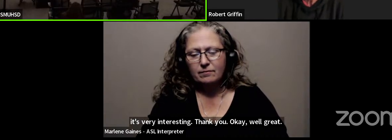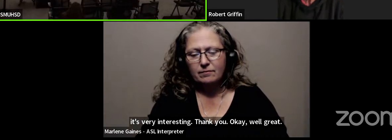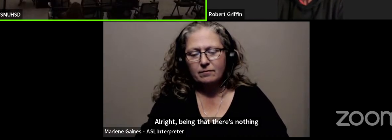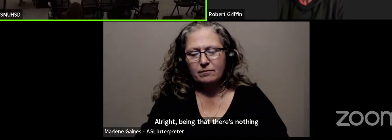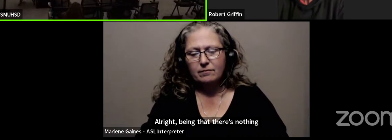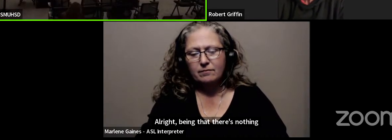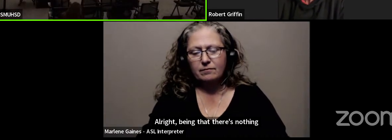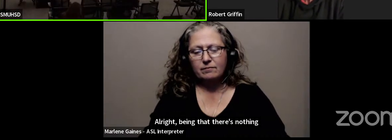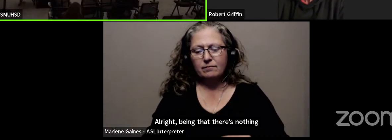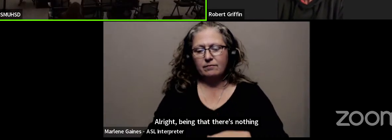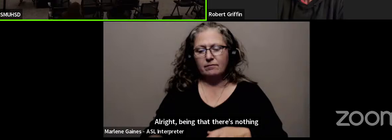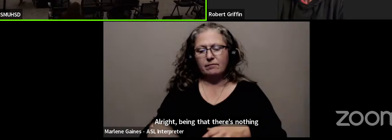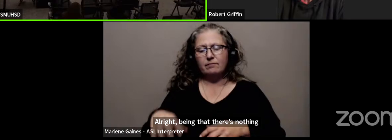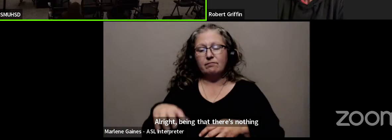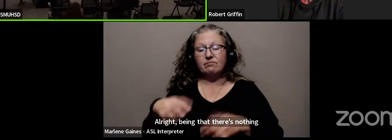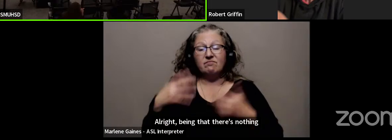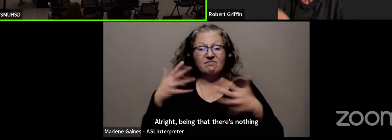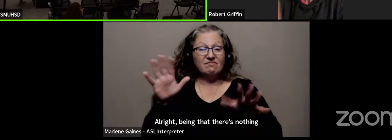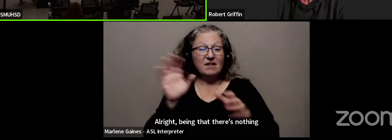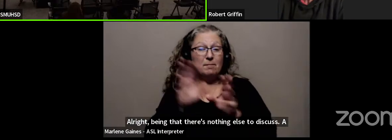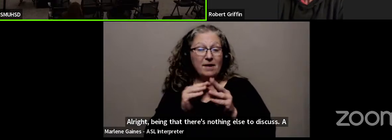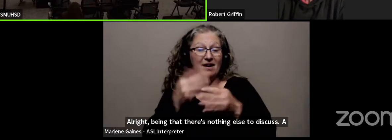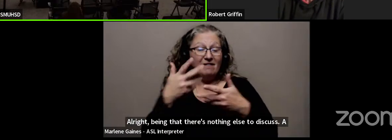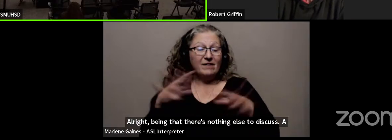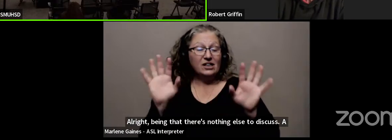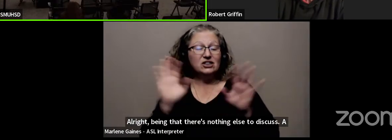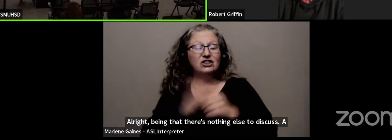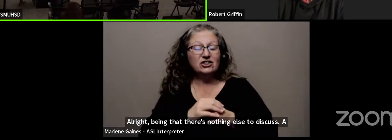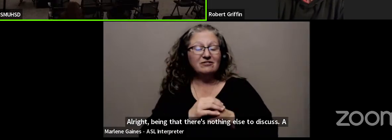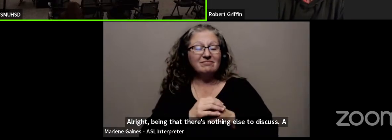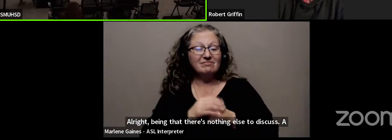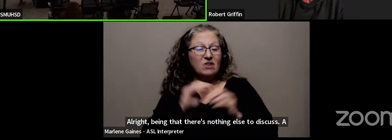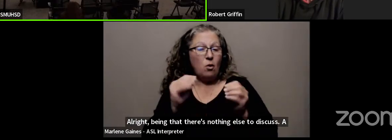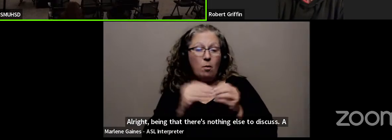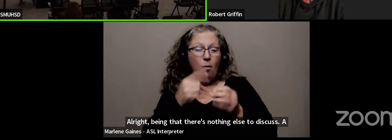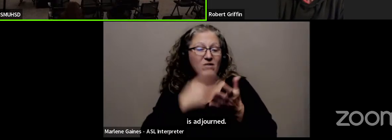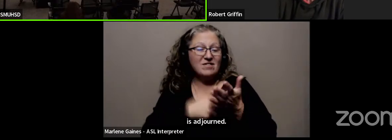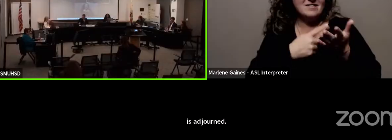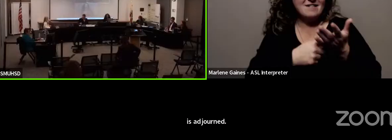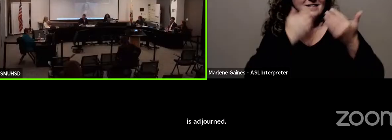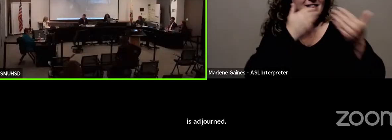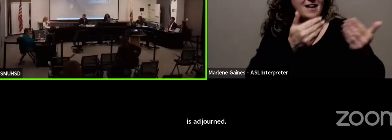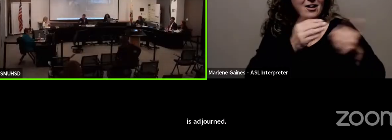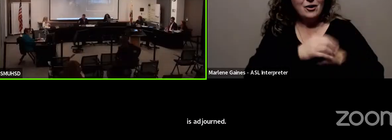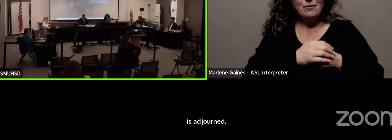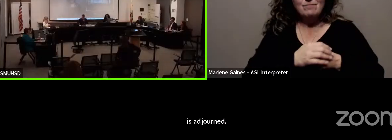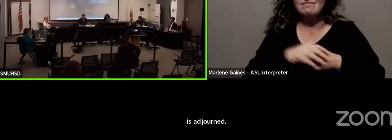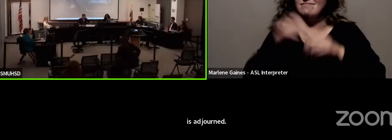discuss, meeting is adjourned. Thank you. Yeah. Awesome. Gavel.